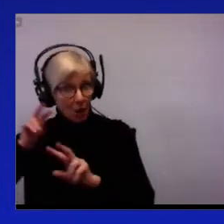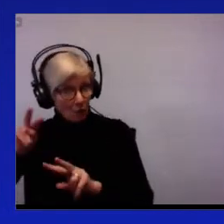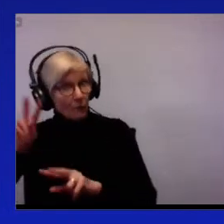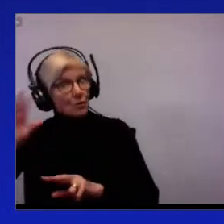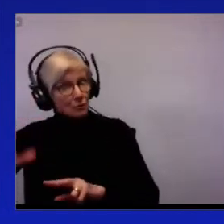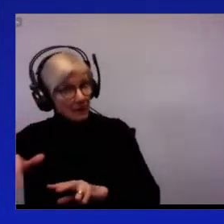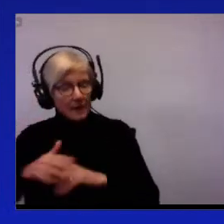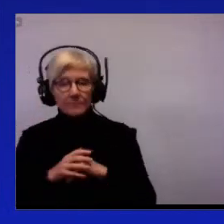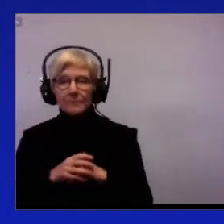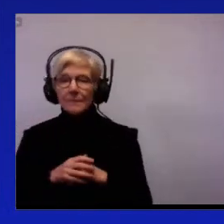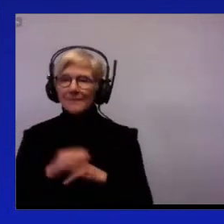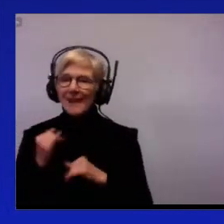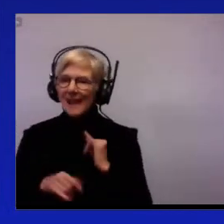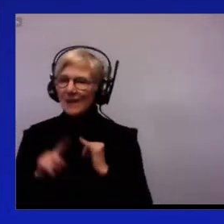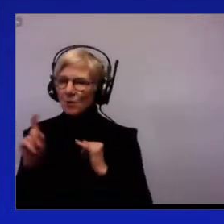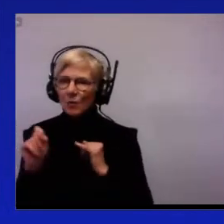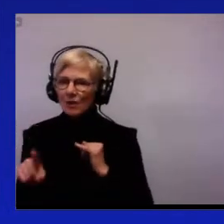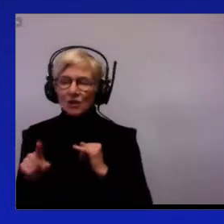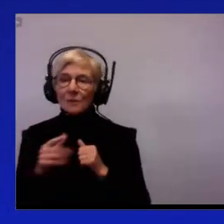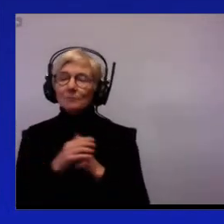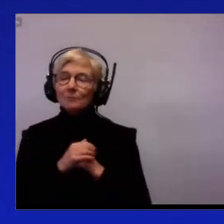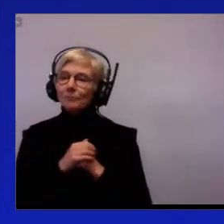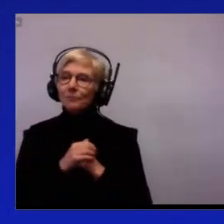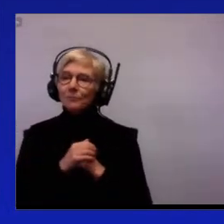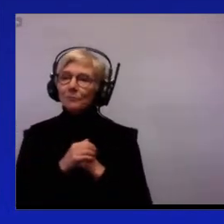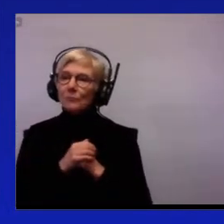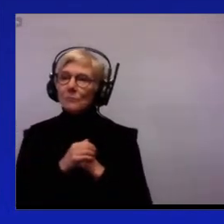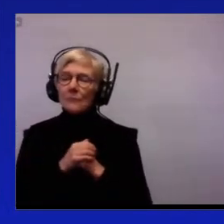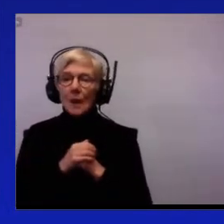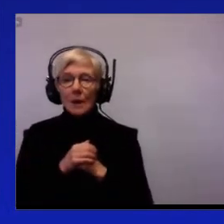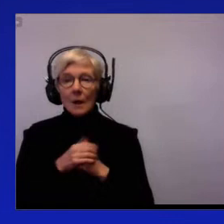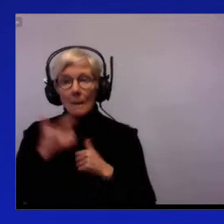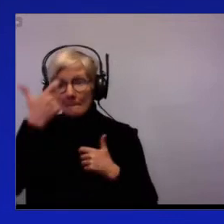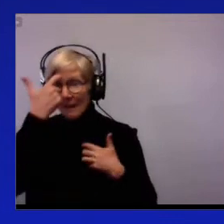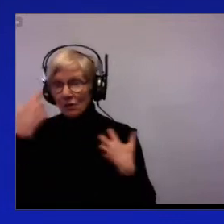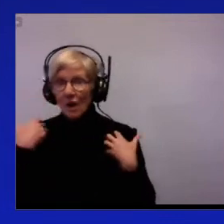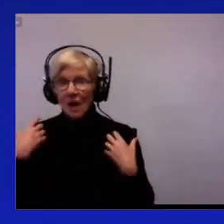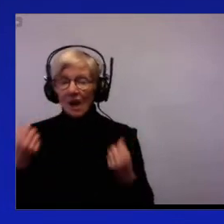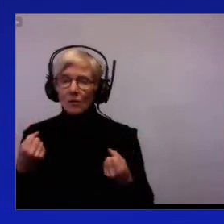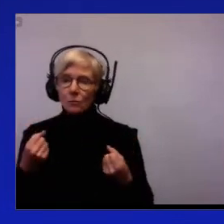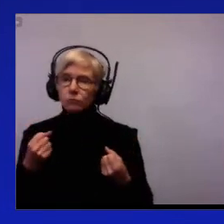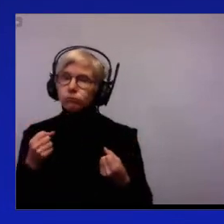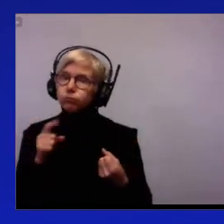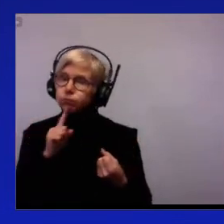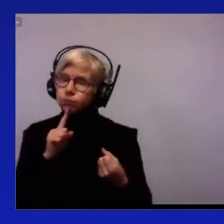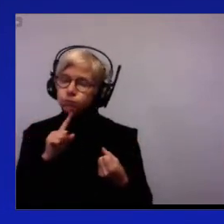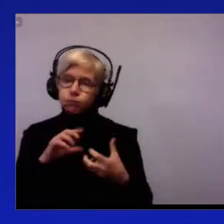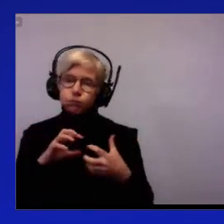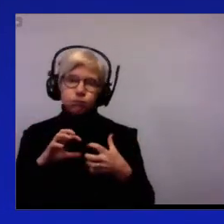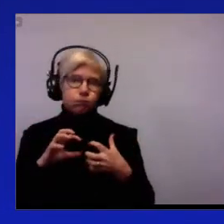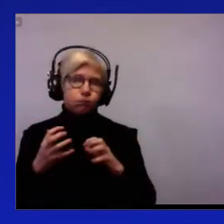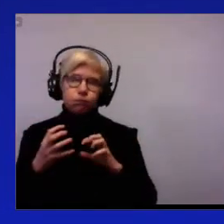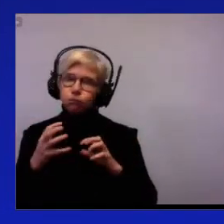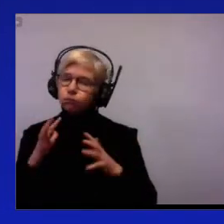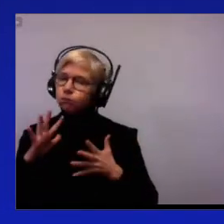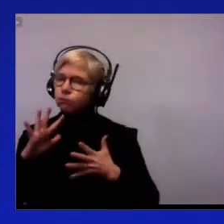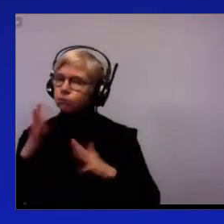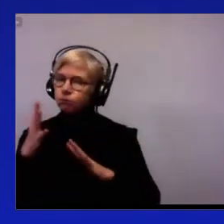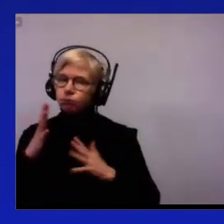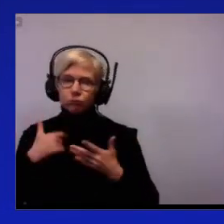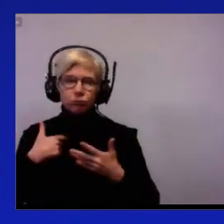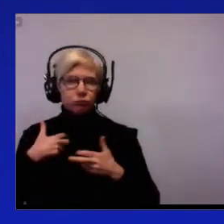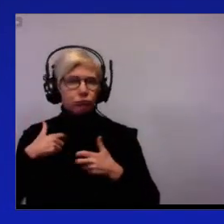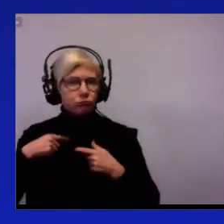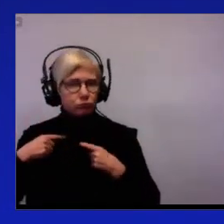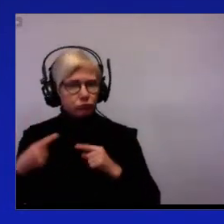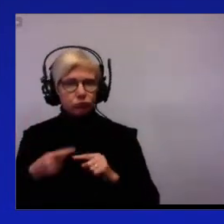question left, and it's, we know that our mental health is really being affected right now, and I'm hearing from the